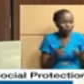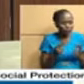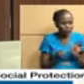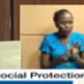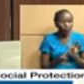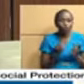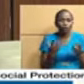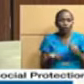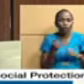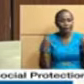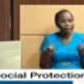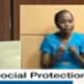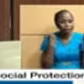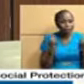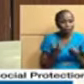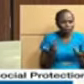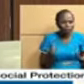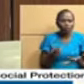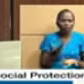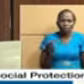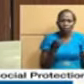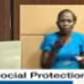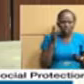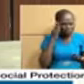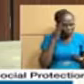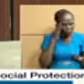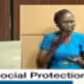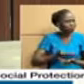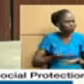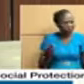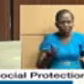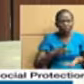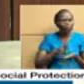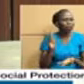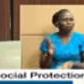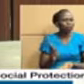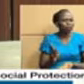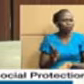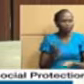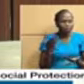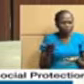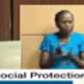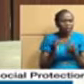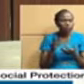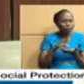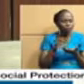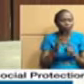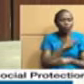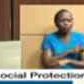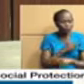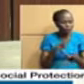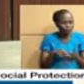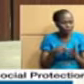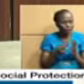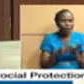would just simply know the bill will be picked. But if everything is going to be left because of liberalization, and